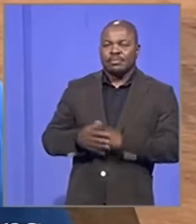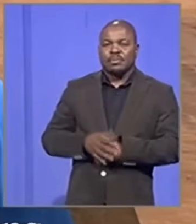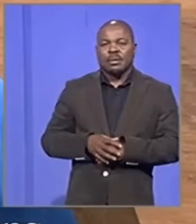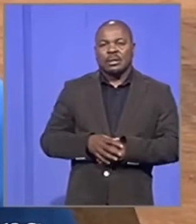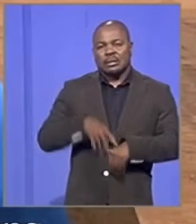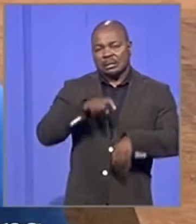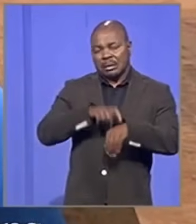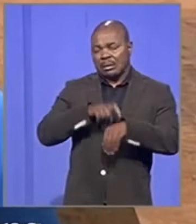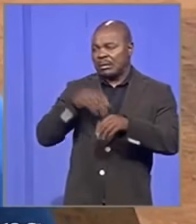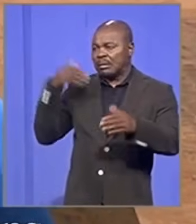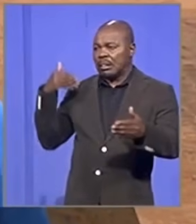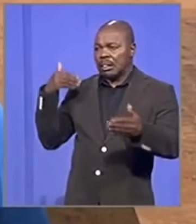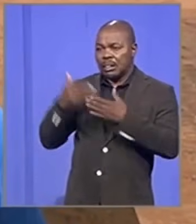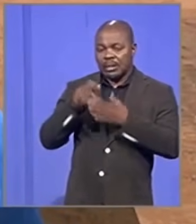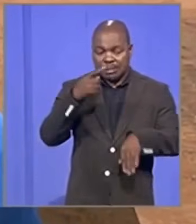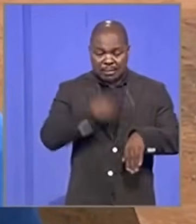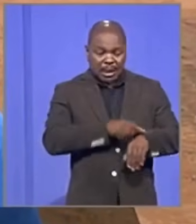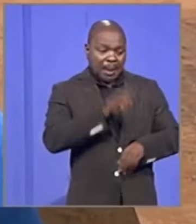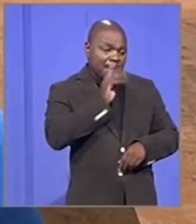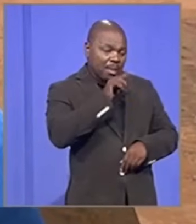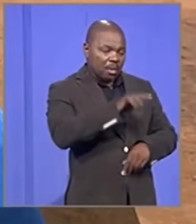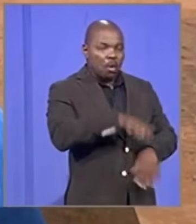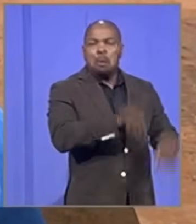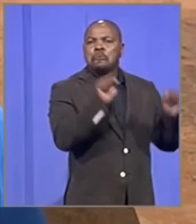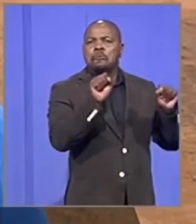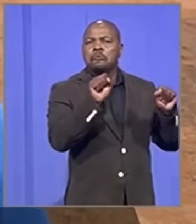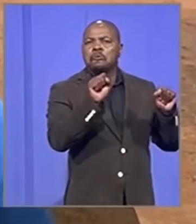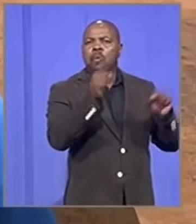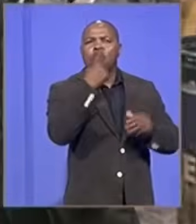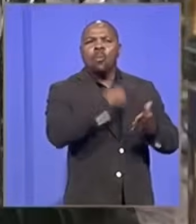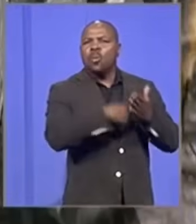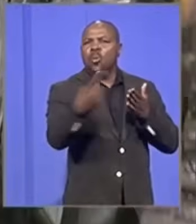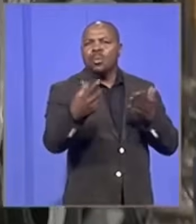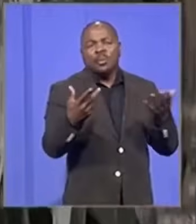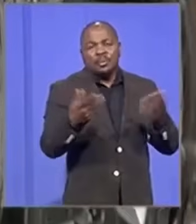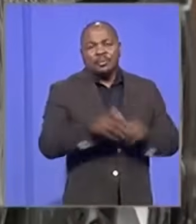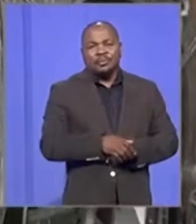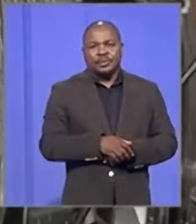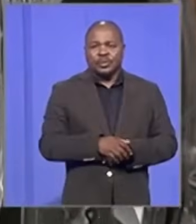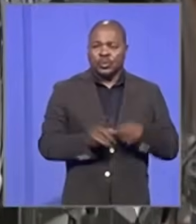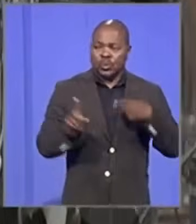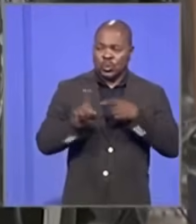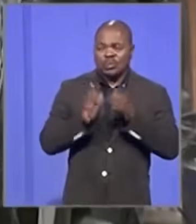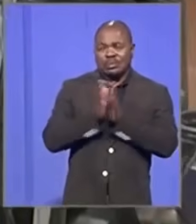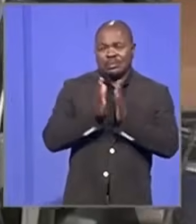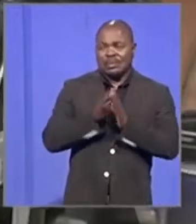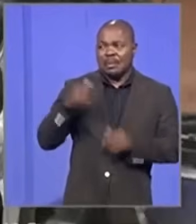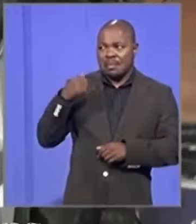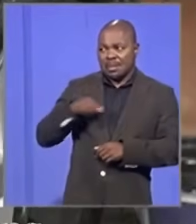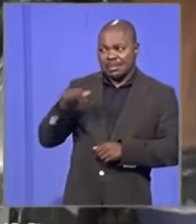because sometimes metsi a na le itsamaela ona nje, maybe a itsamaele for a week. O ipiletša go ba masepala wa